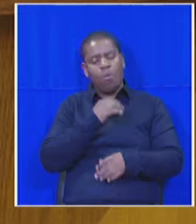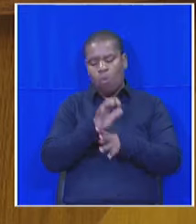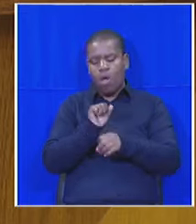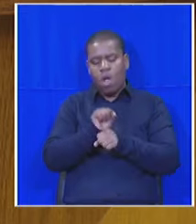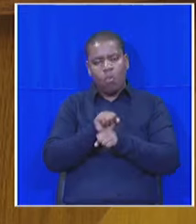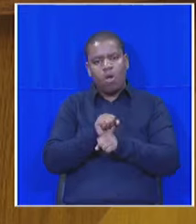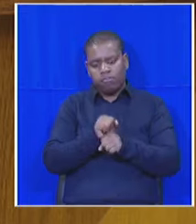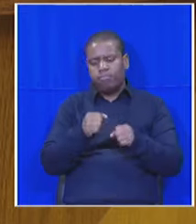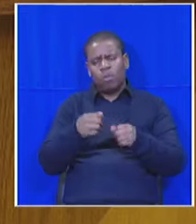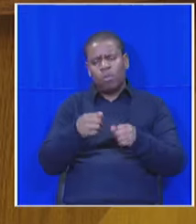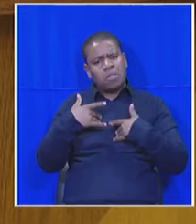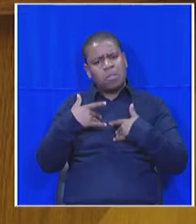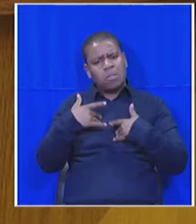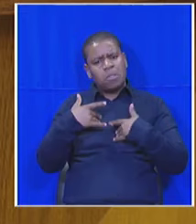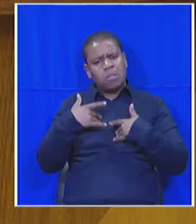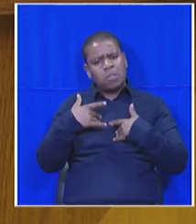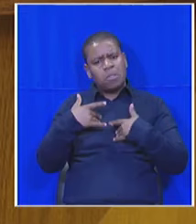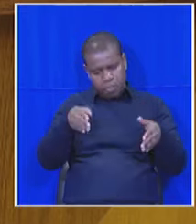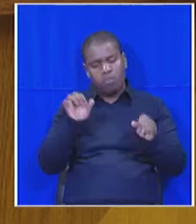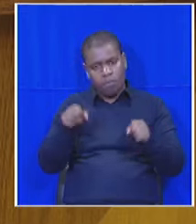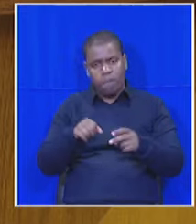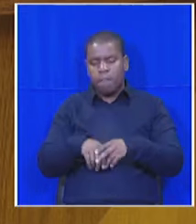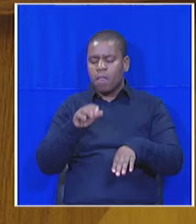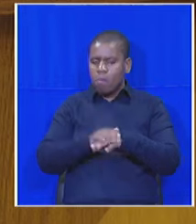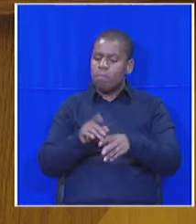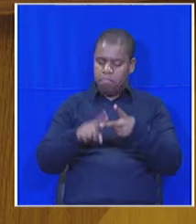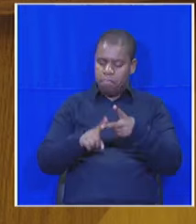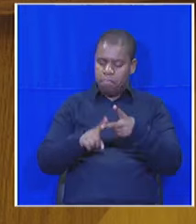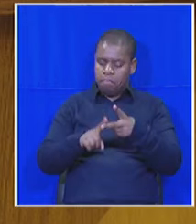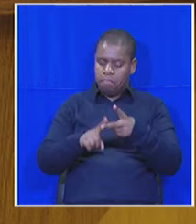that. But again, we want to reiterate that point. There must be